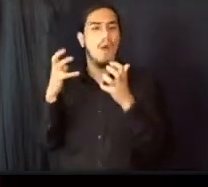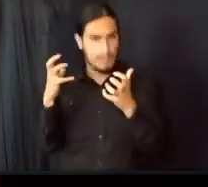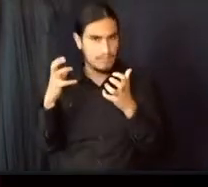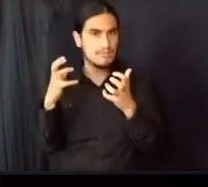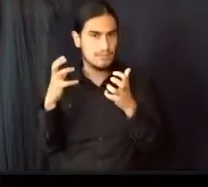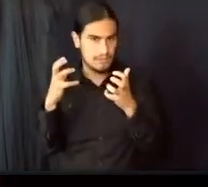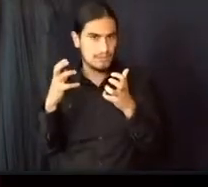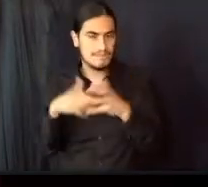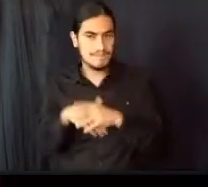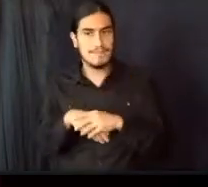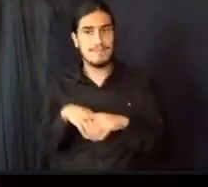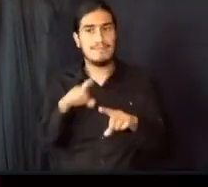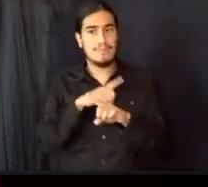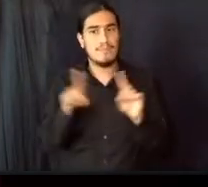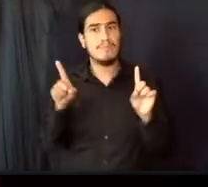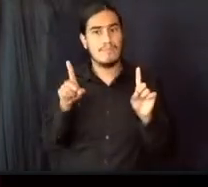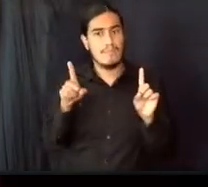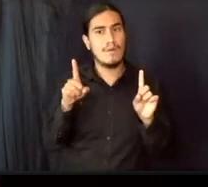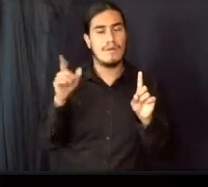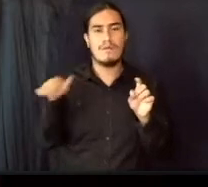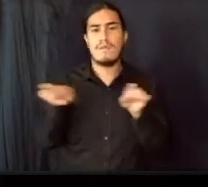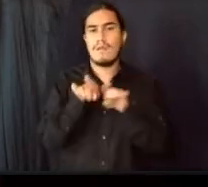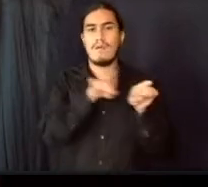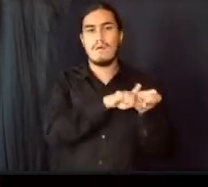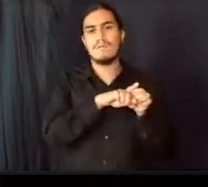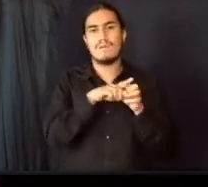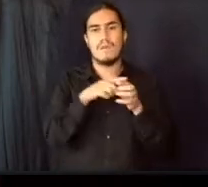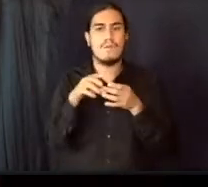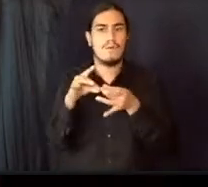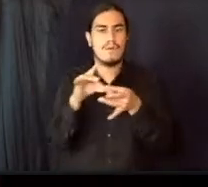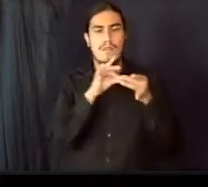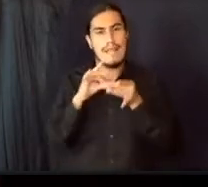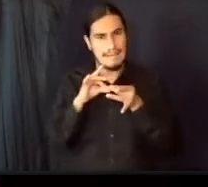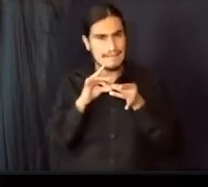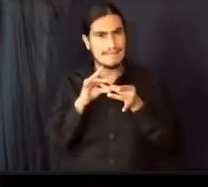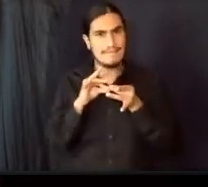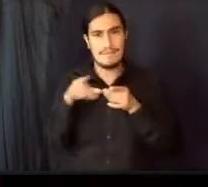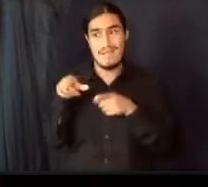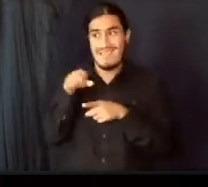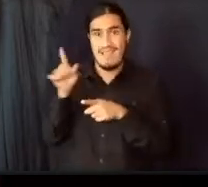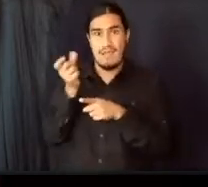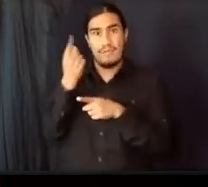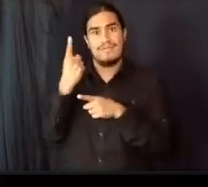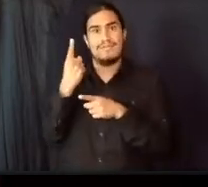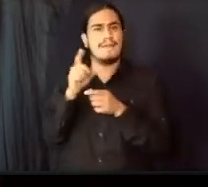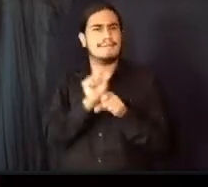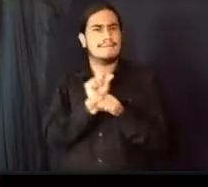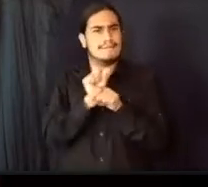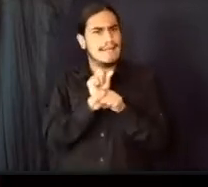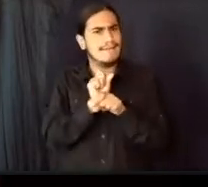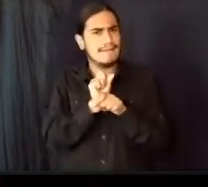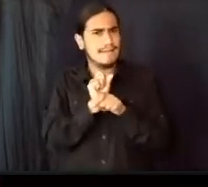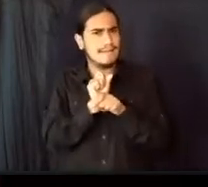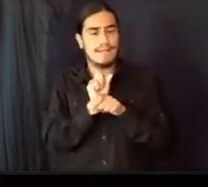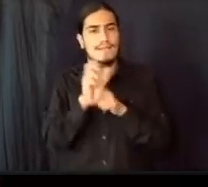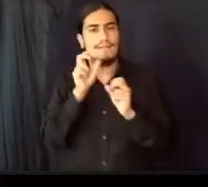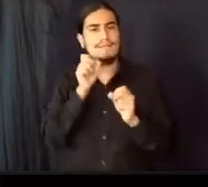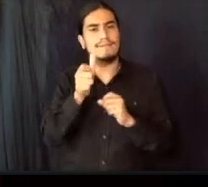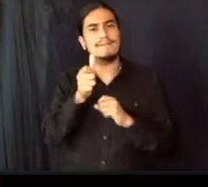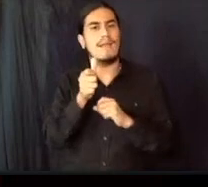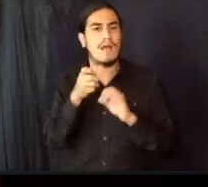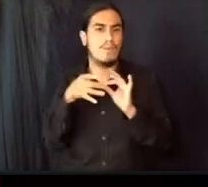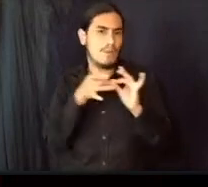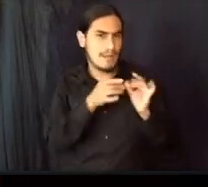But there are also collectives and groups that draw on an understanding of safety that is neither grounded in nor